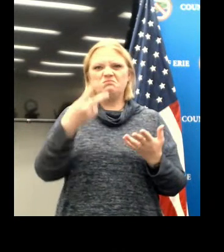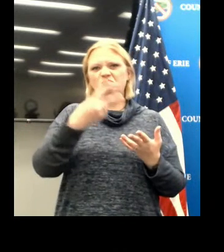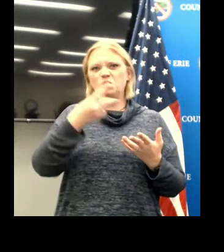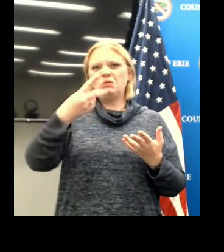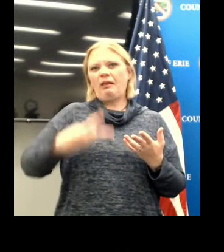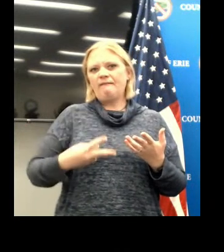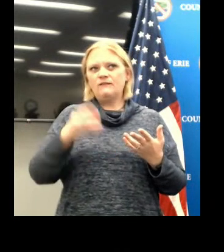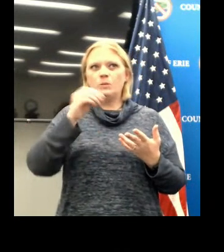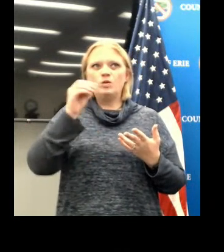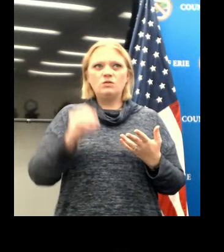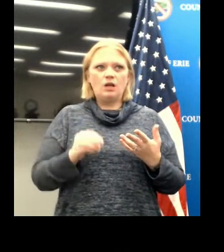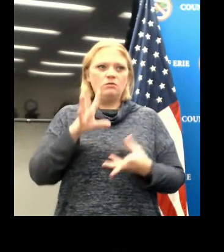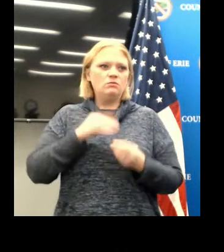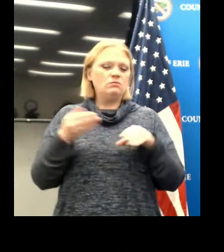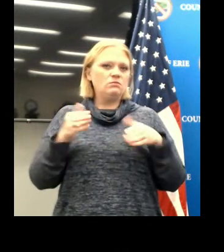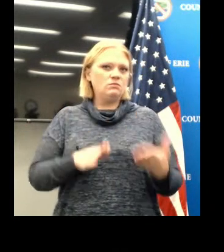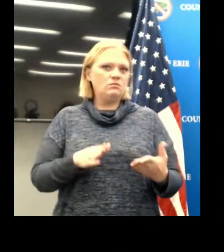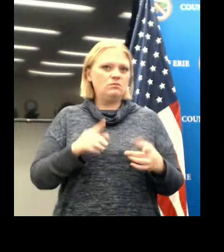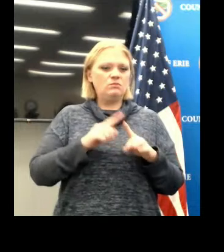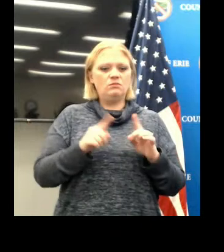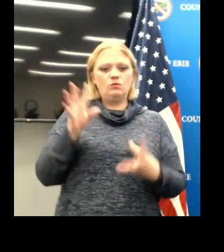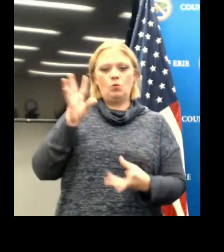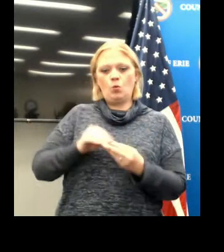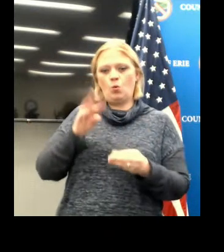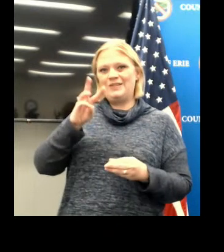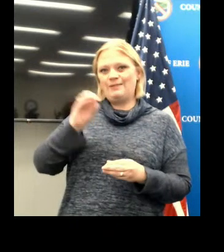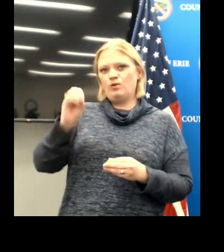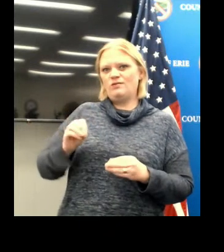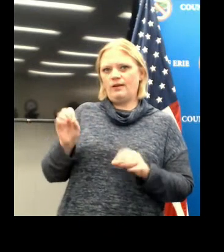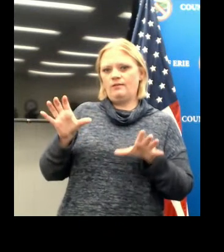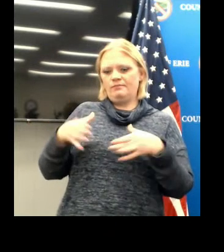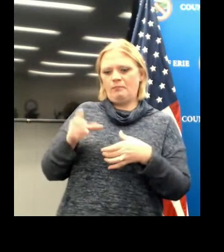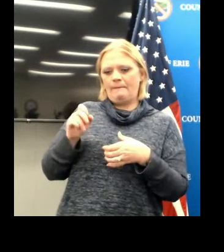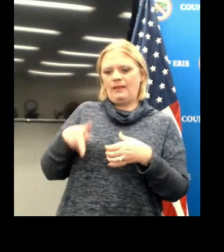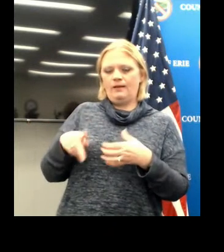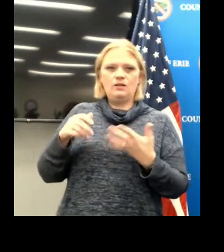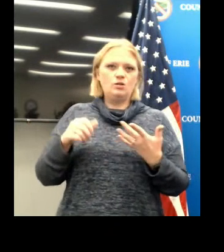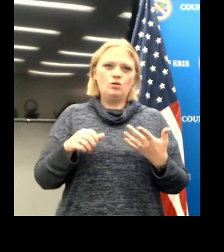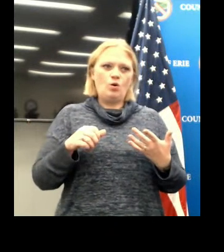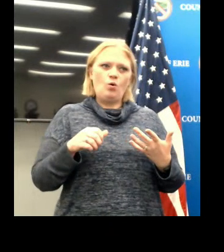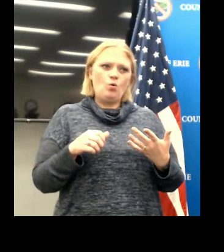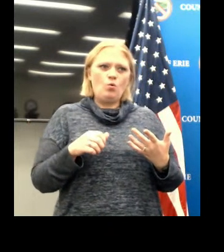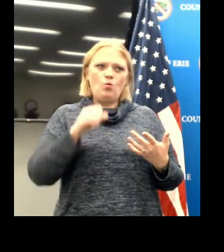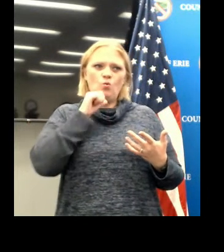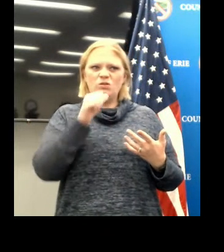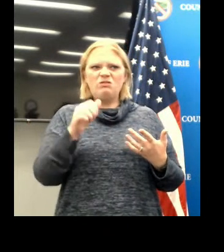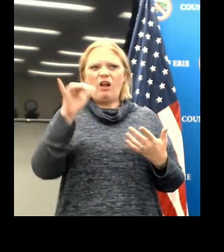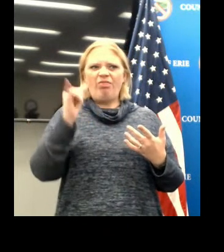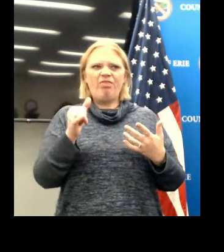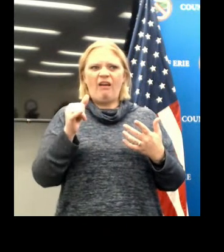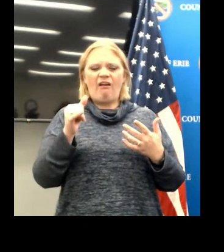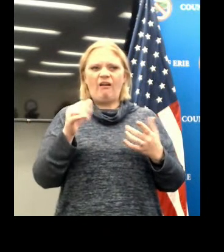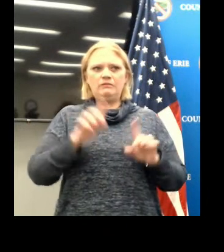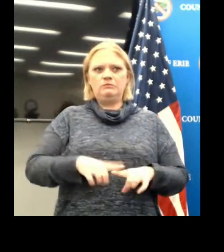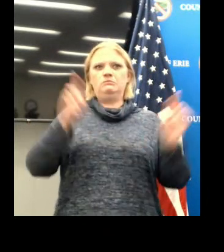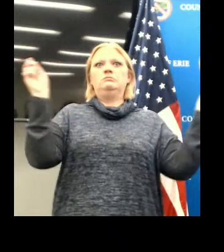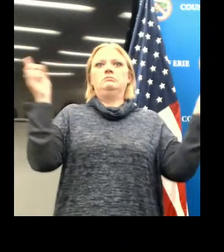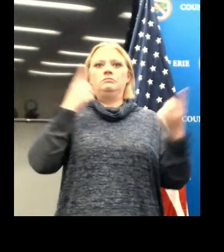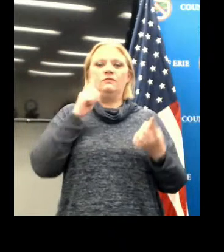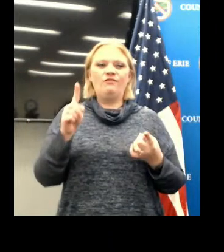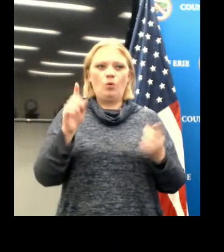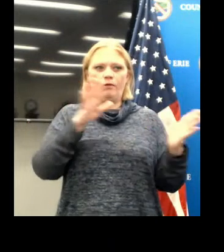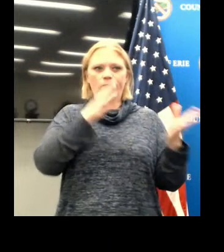2.5% of fatalities. They make up a little less than 6%. So we're not that far off from our ethnicity and race data, but we are very